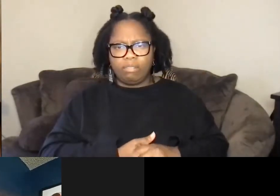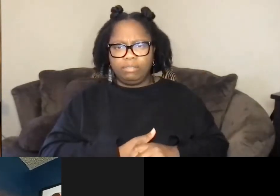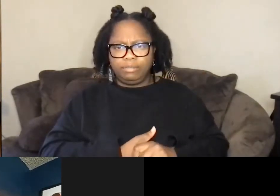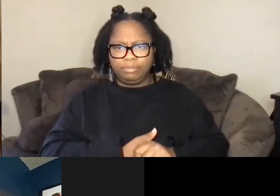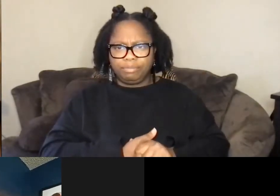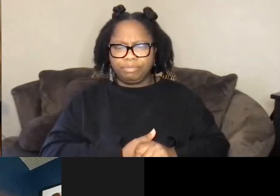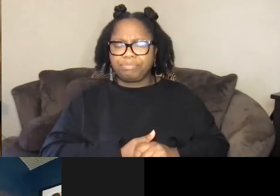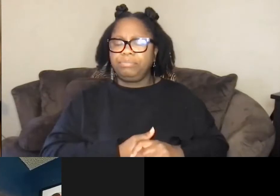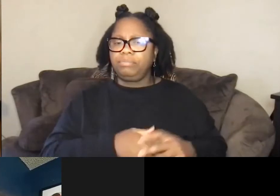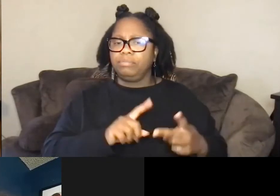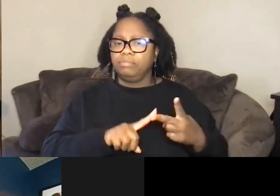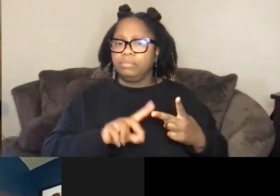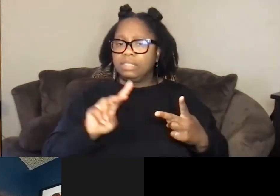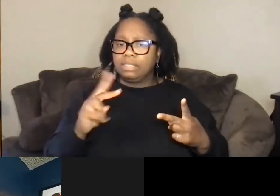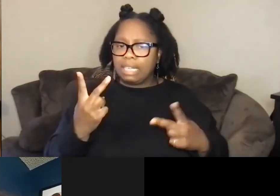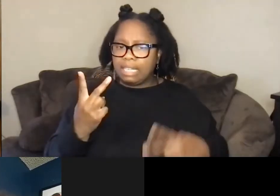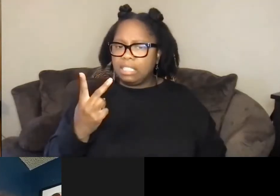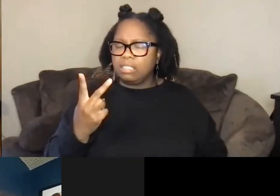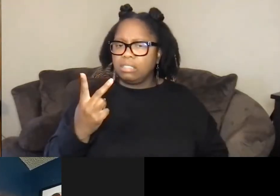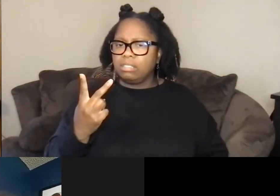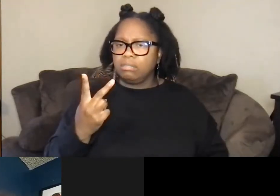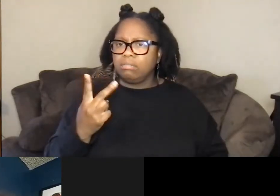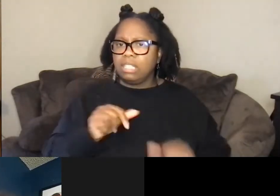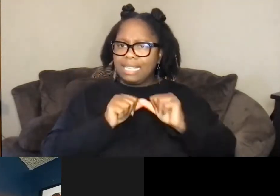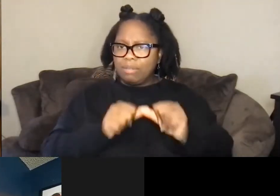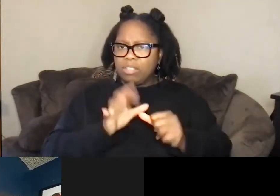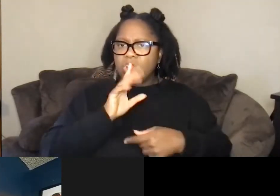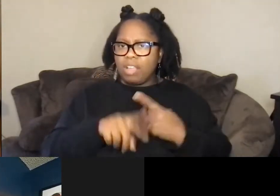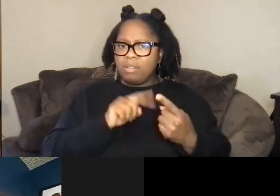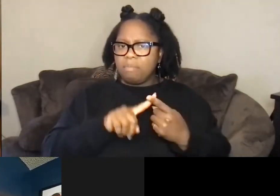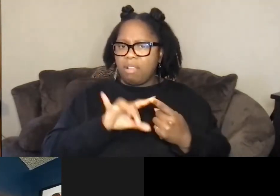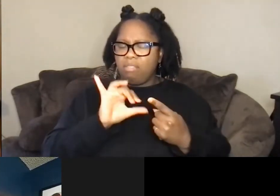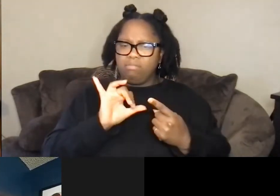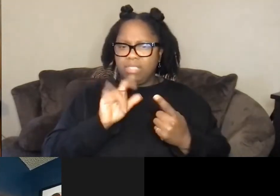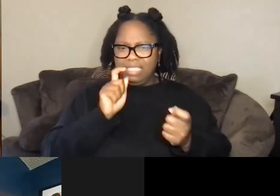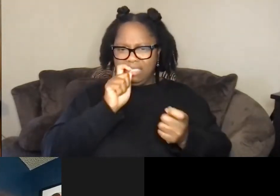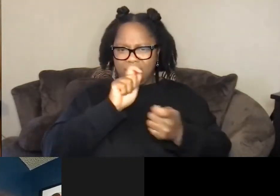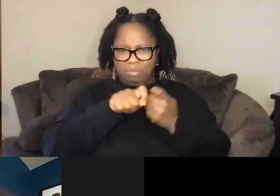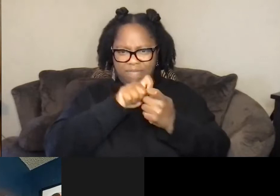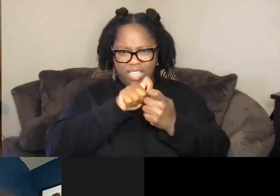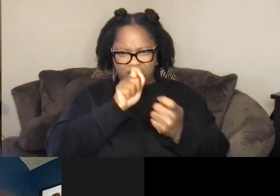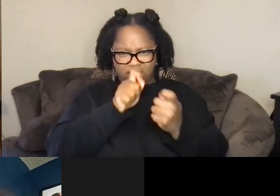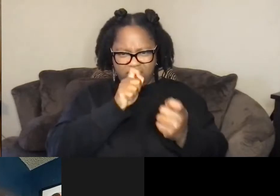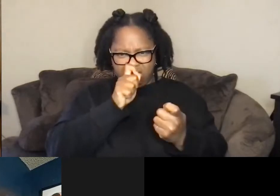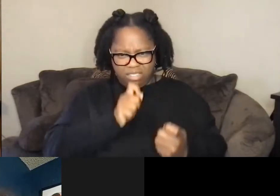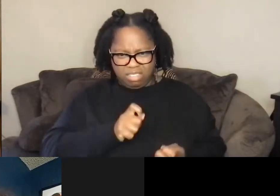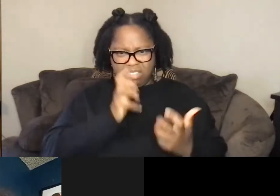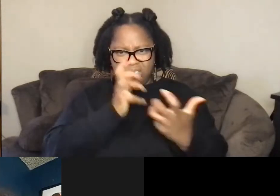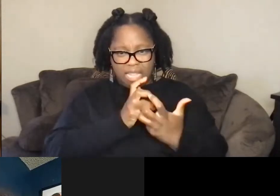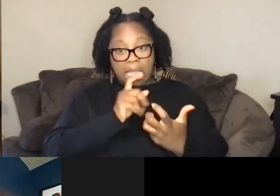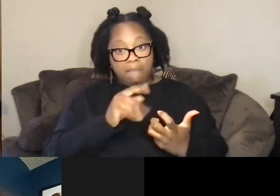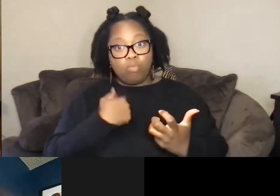And then second of all, I want to ask, just continuing talking about that sort of like the nuances of like, if we establish ourselves as